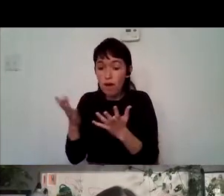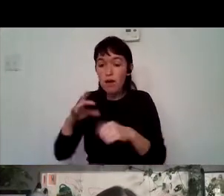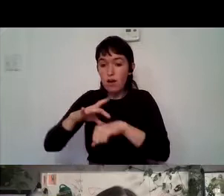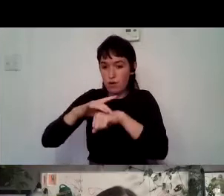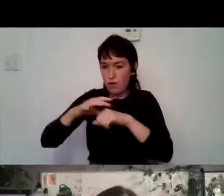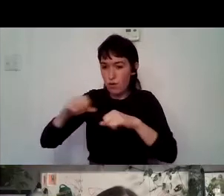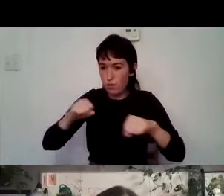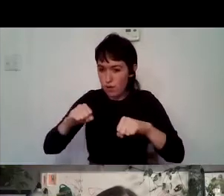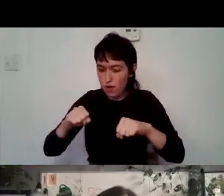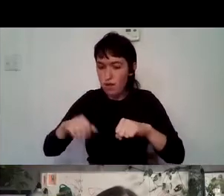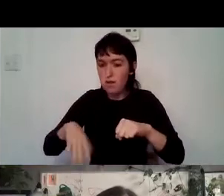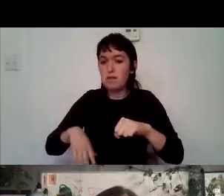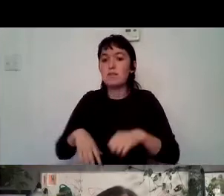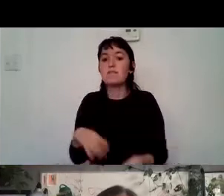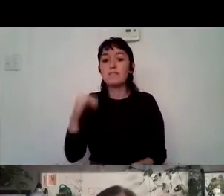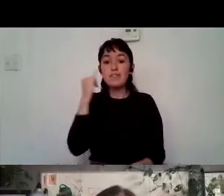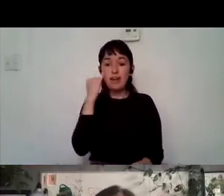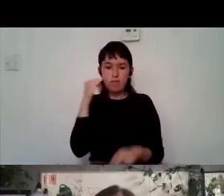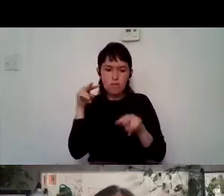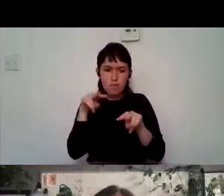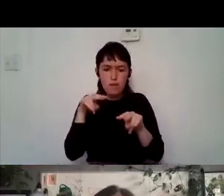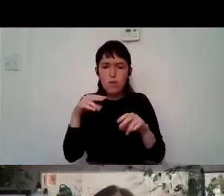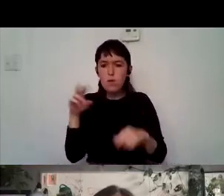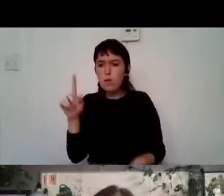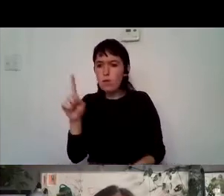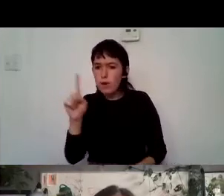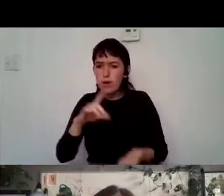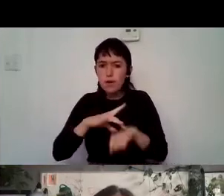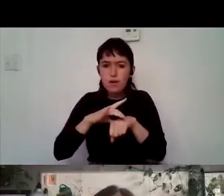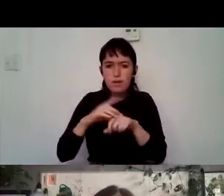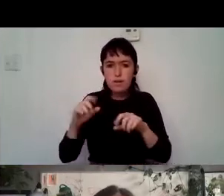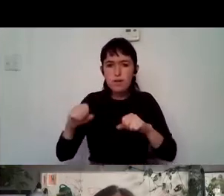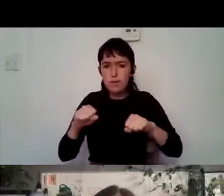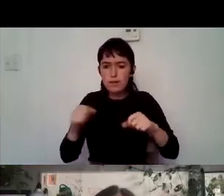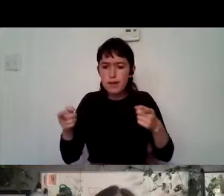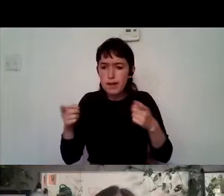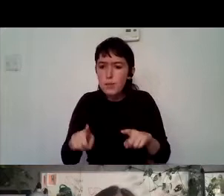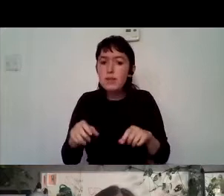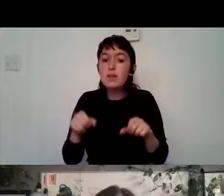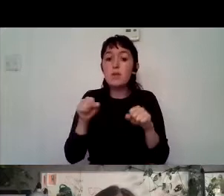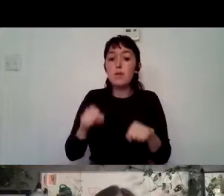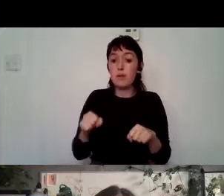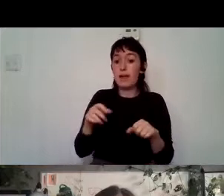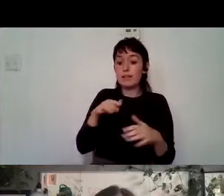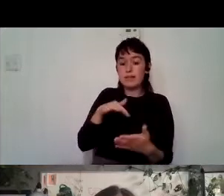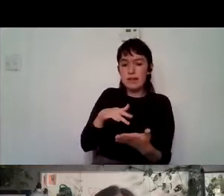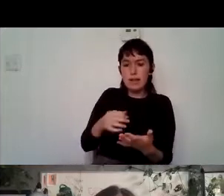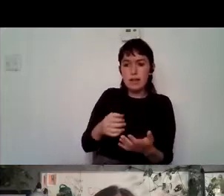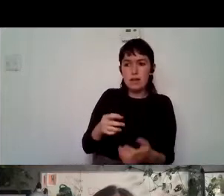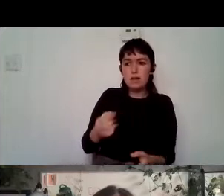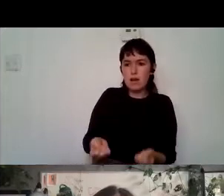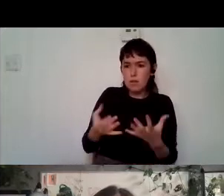monitor where these earthquakes are and how big they are, you can know how much magma, how is it moving, where it's